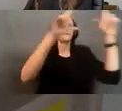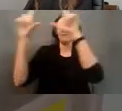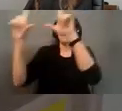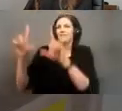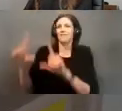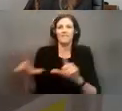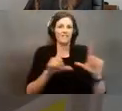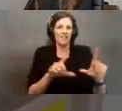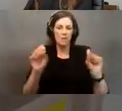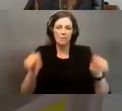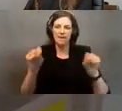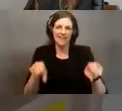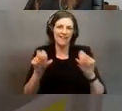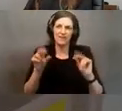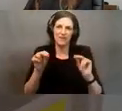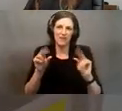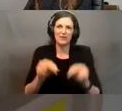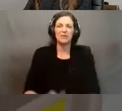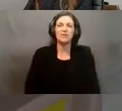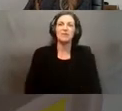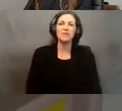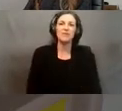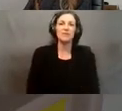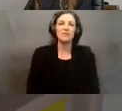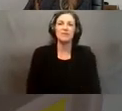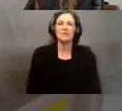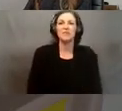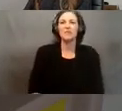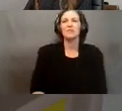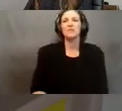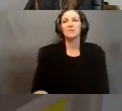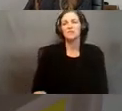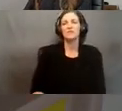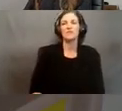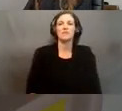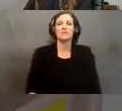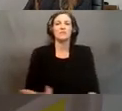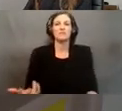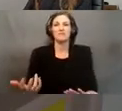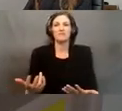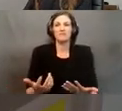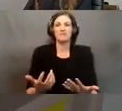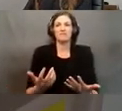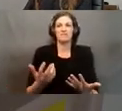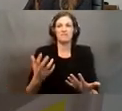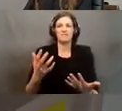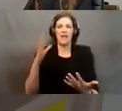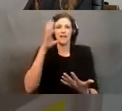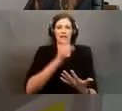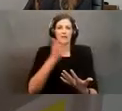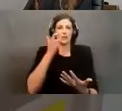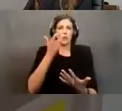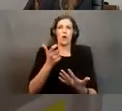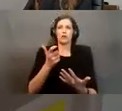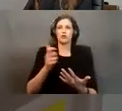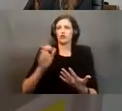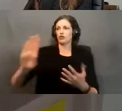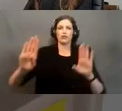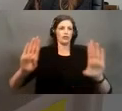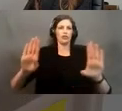being able to I suppose essentially watch two at the same time.